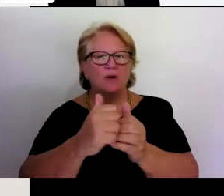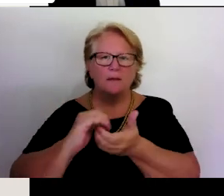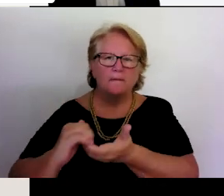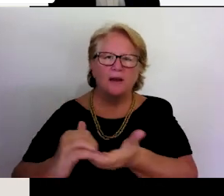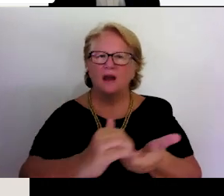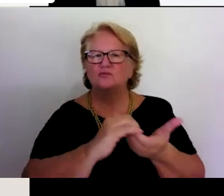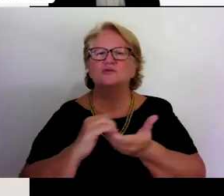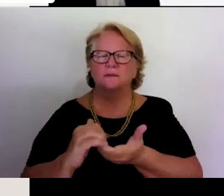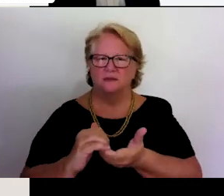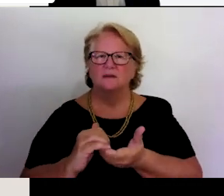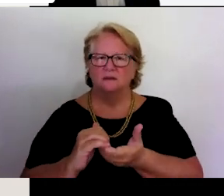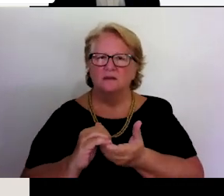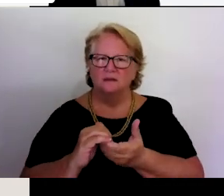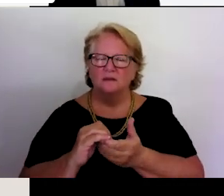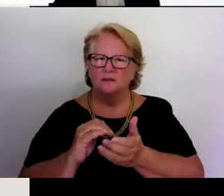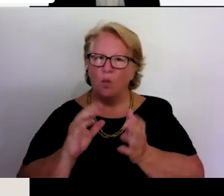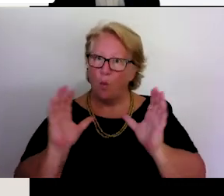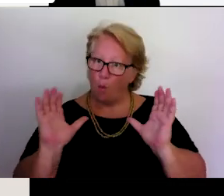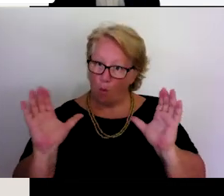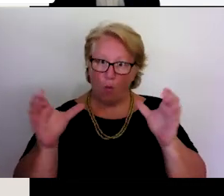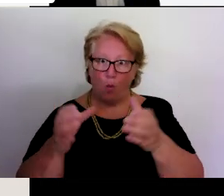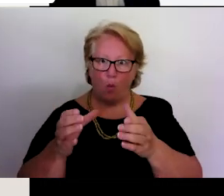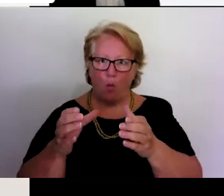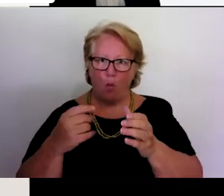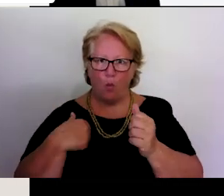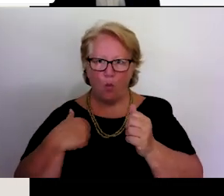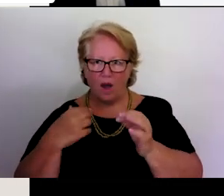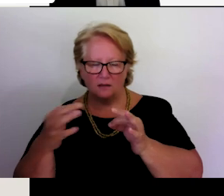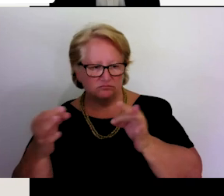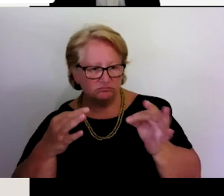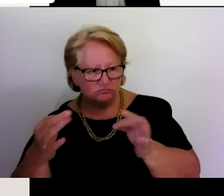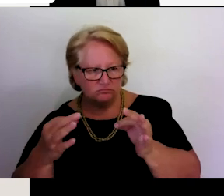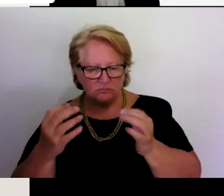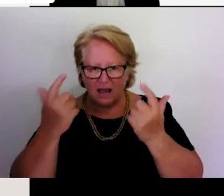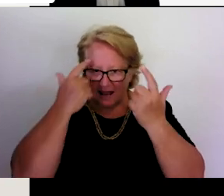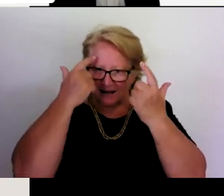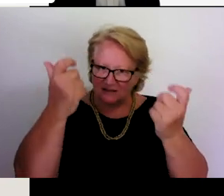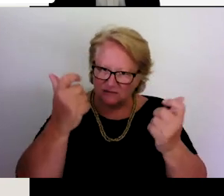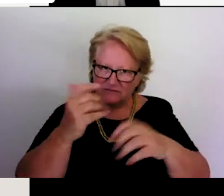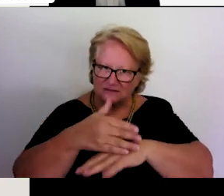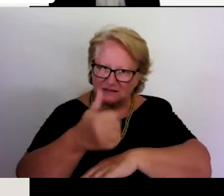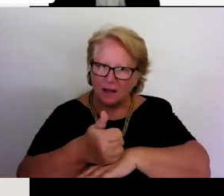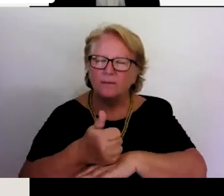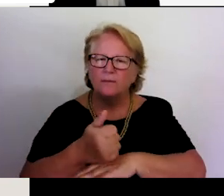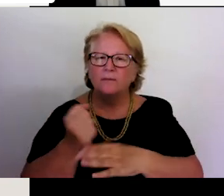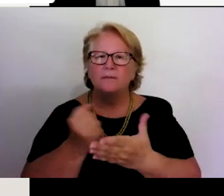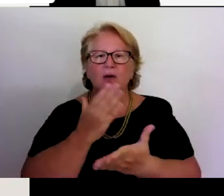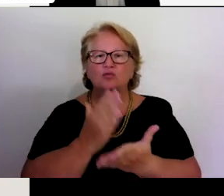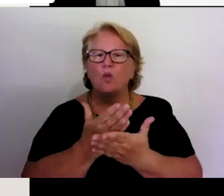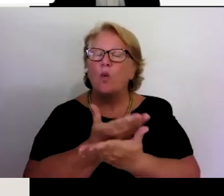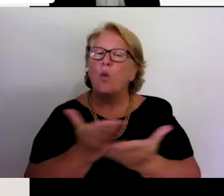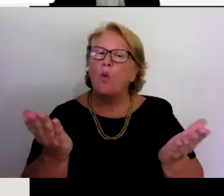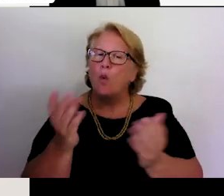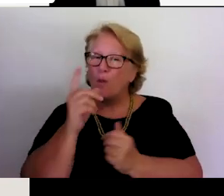organisations. Together, we've co-designed an initiative that helps to make sure that all people